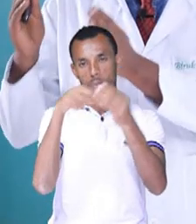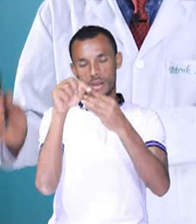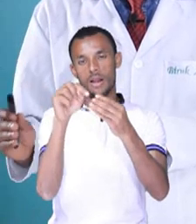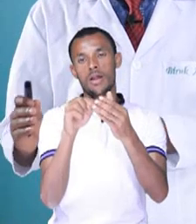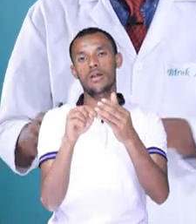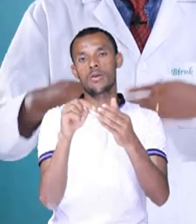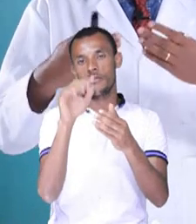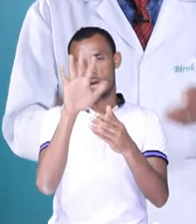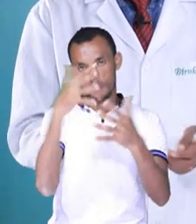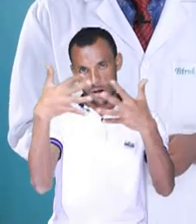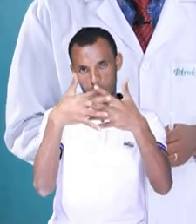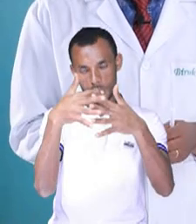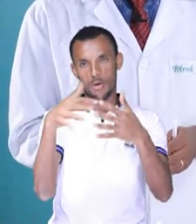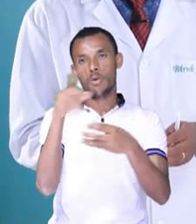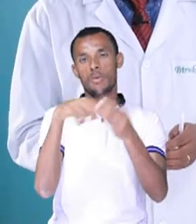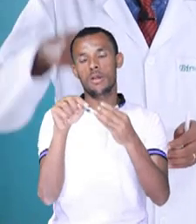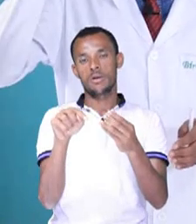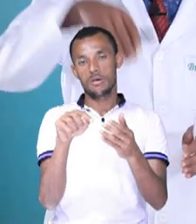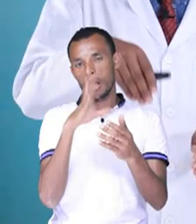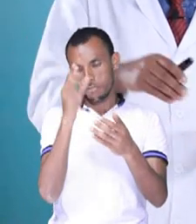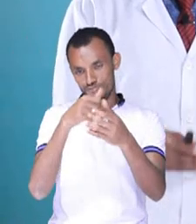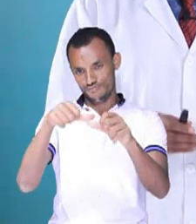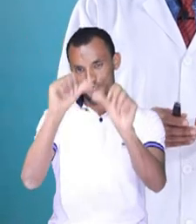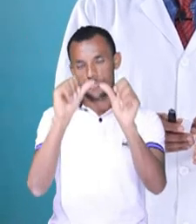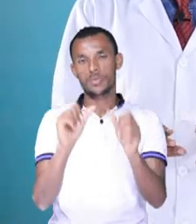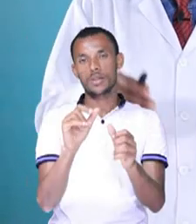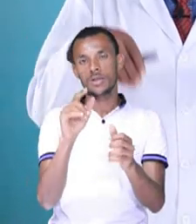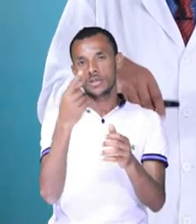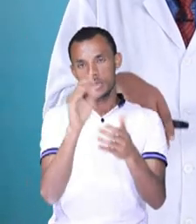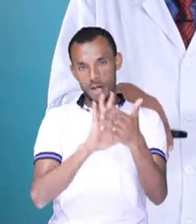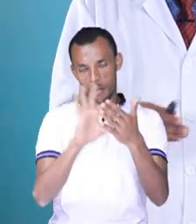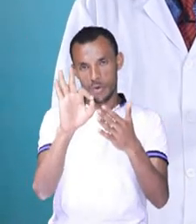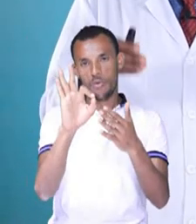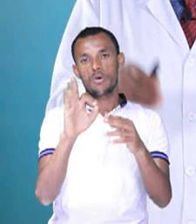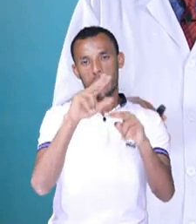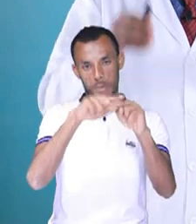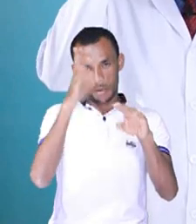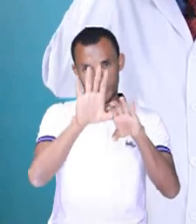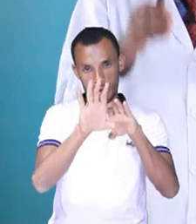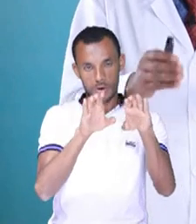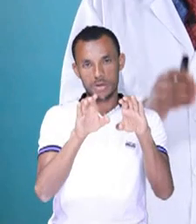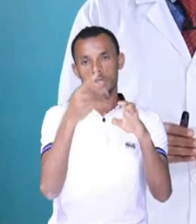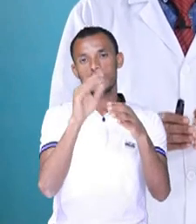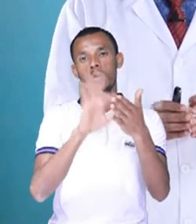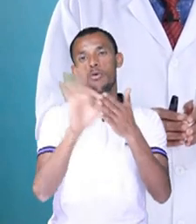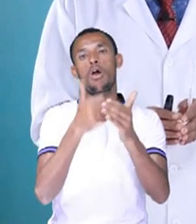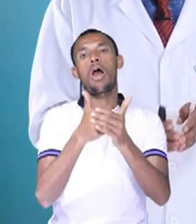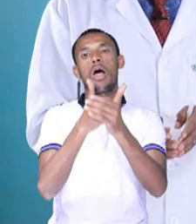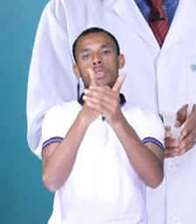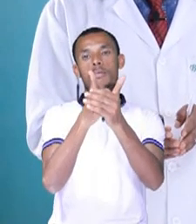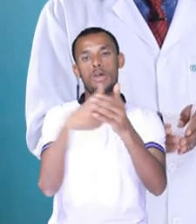5 hybrid orbitals and so on. Therefore, the number of hybrid orbital depends on what? Depends on the number of